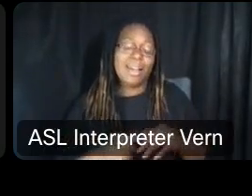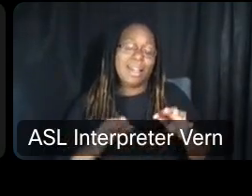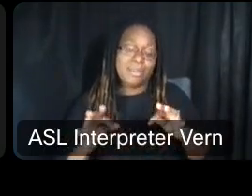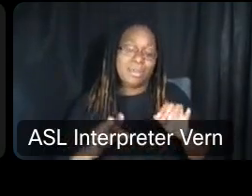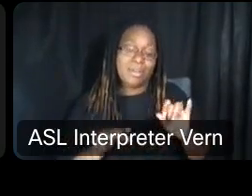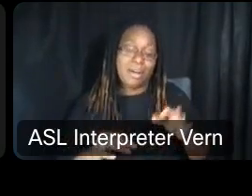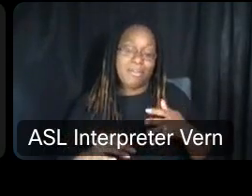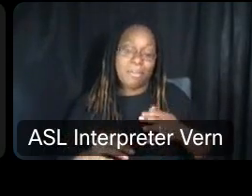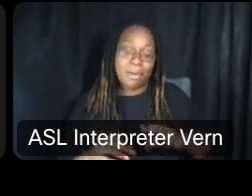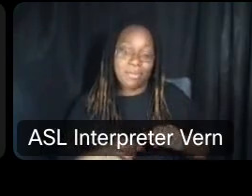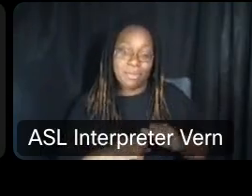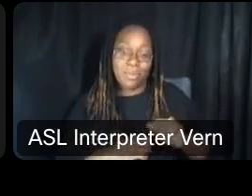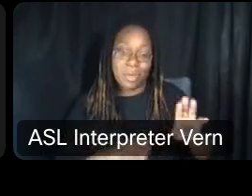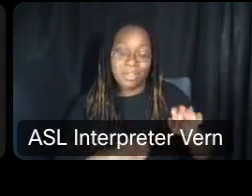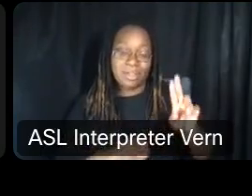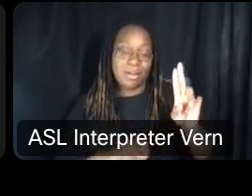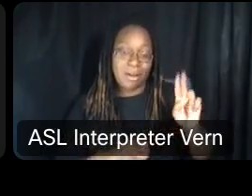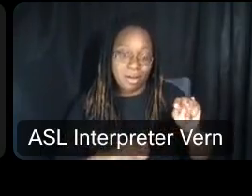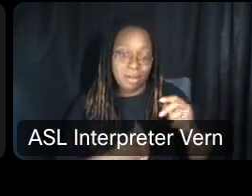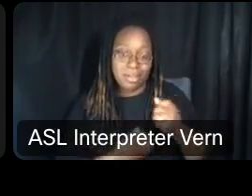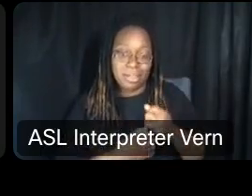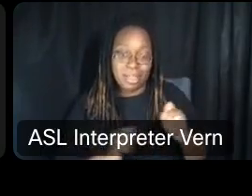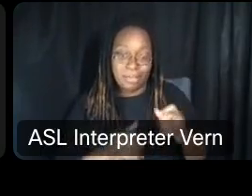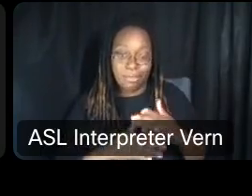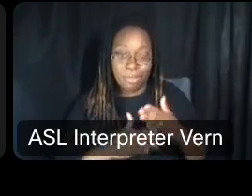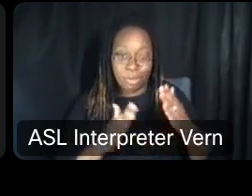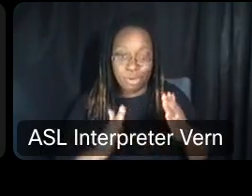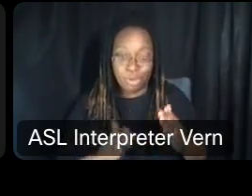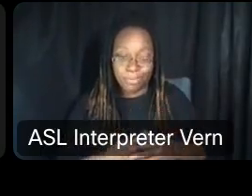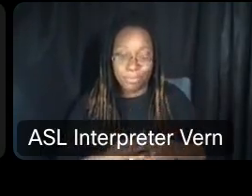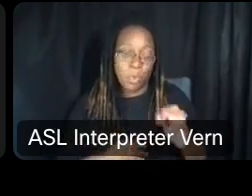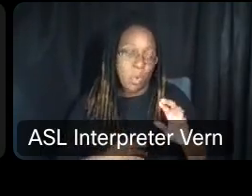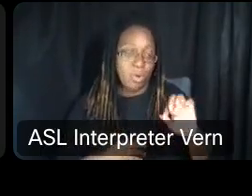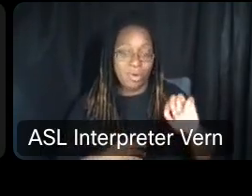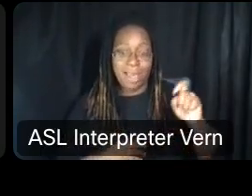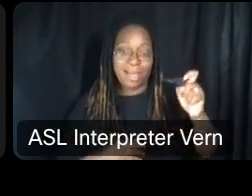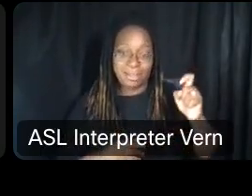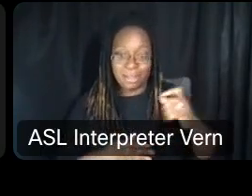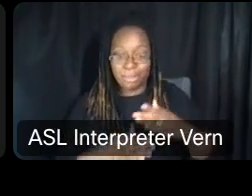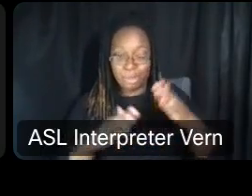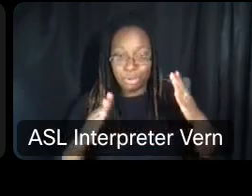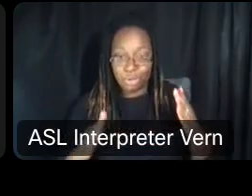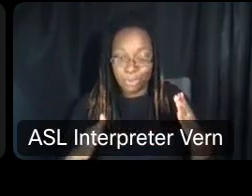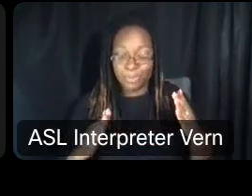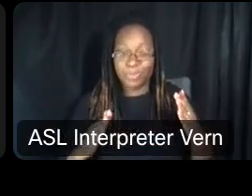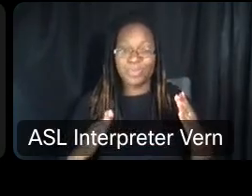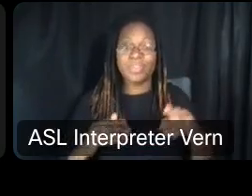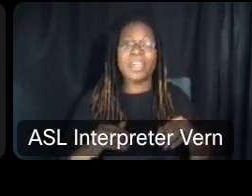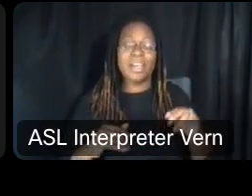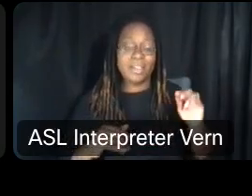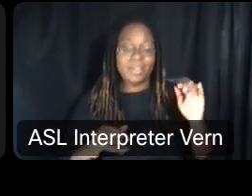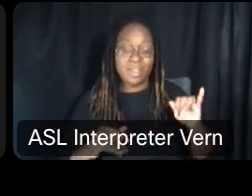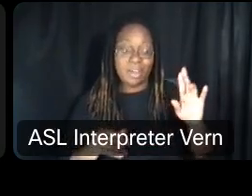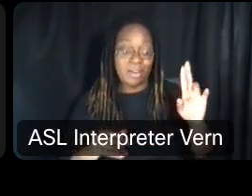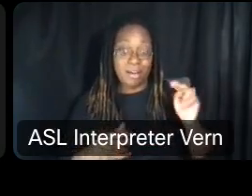the unsafe partner, or ex-partner in this case. And that way, that unsafe